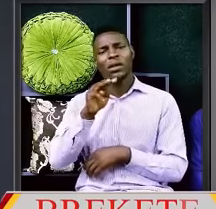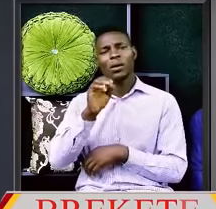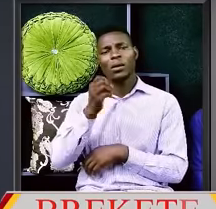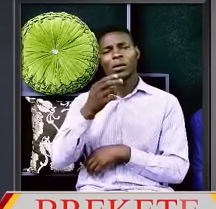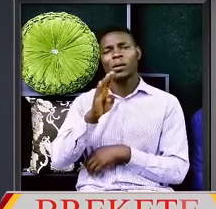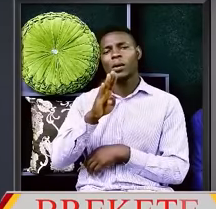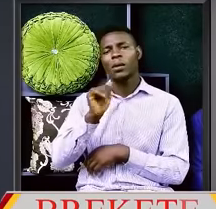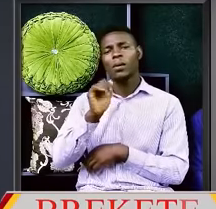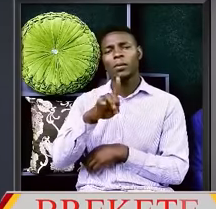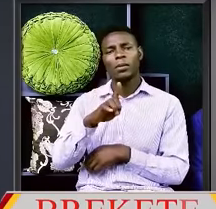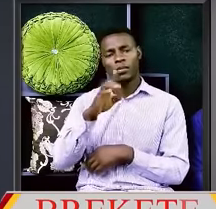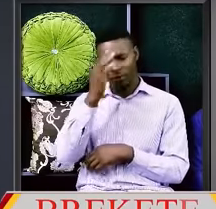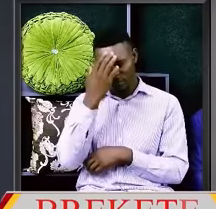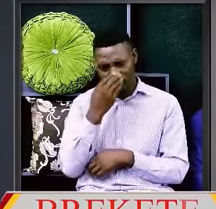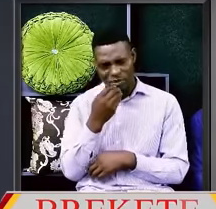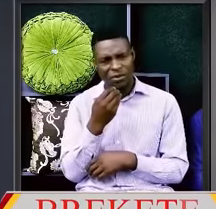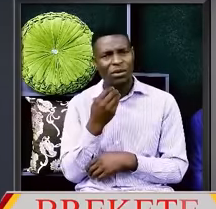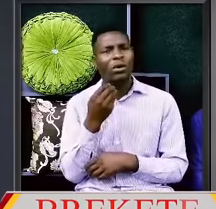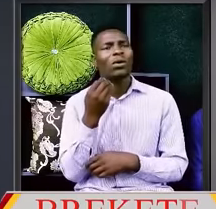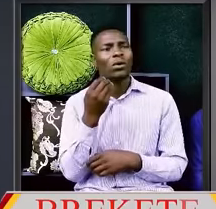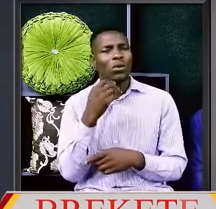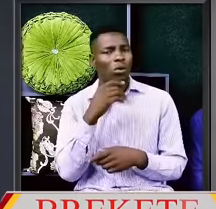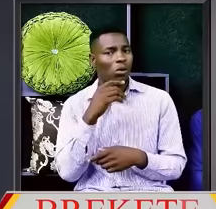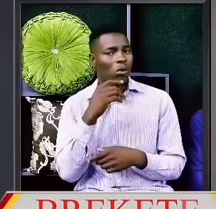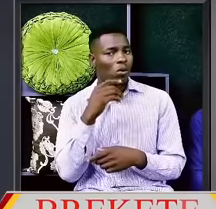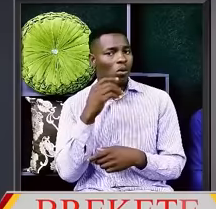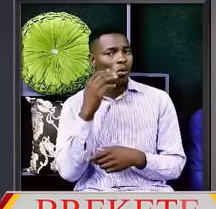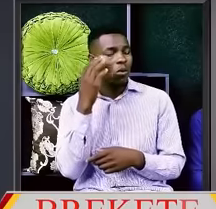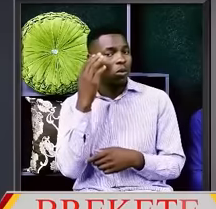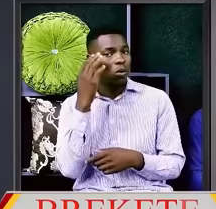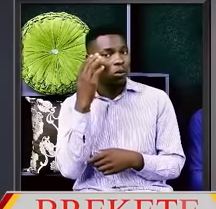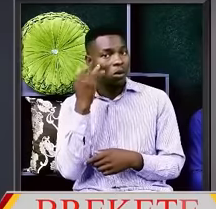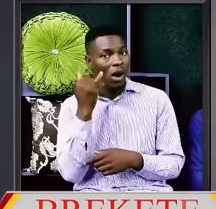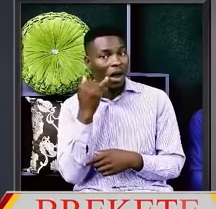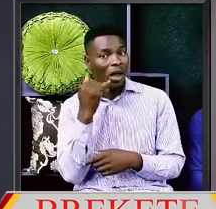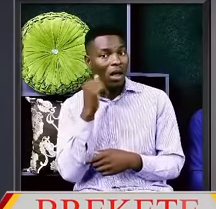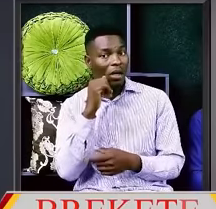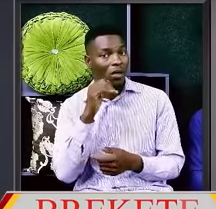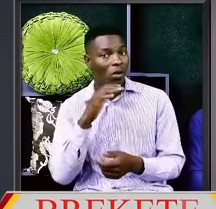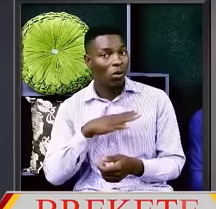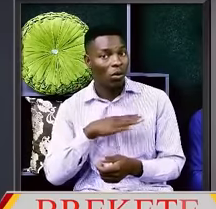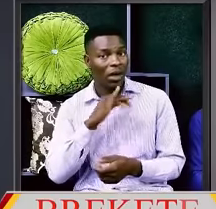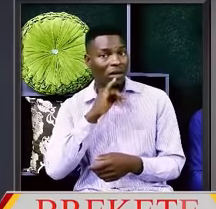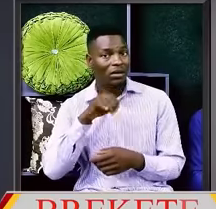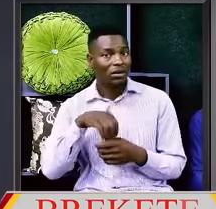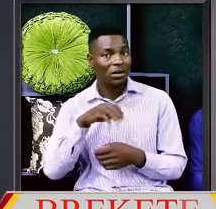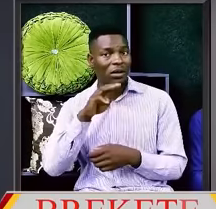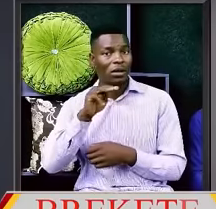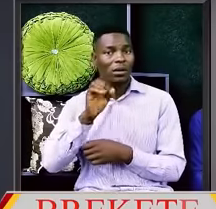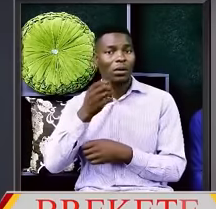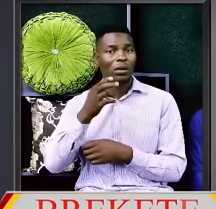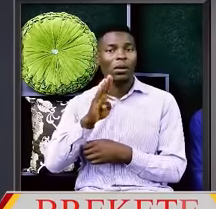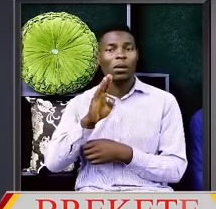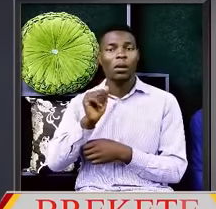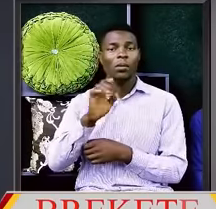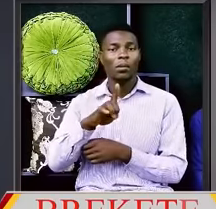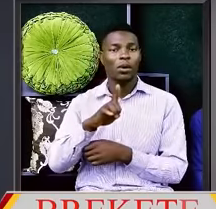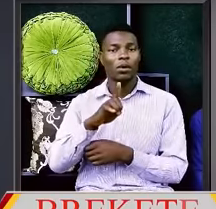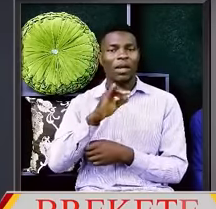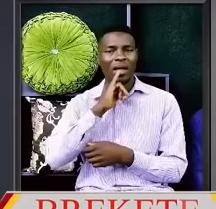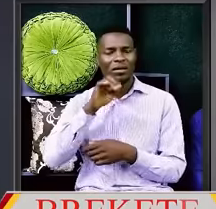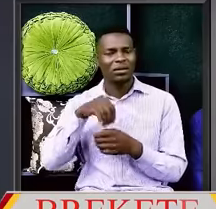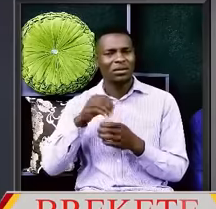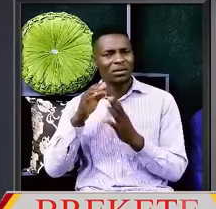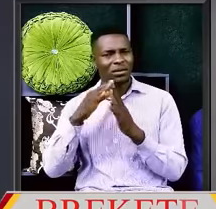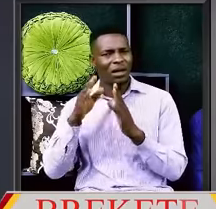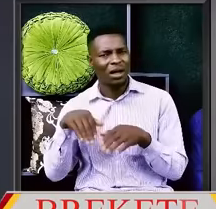woman was already in Mohbad's house on that Monday. So when on Tuesday she called Mohbad's dad to tell Mohbad's dad that Mohbad